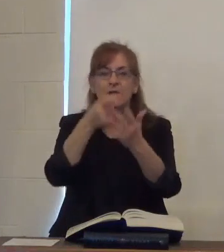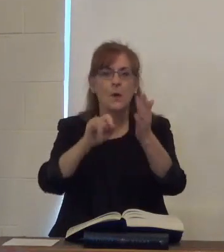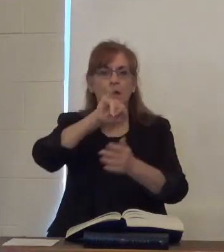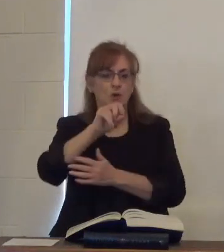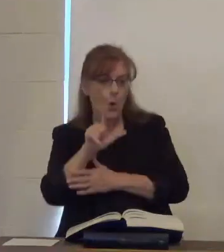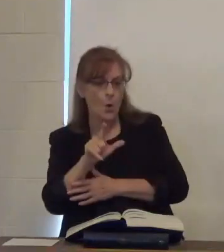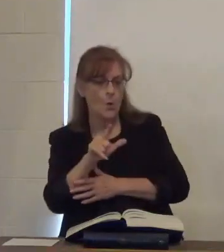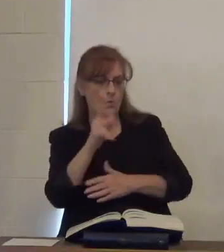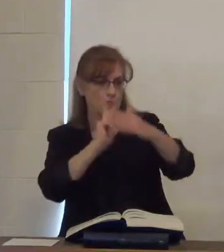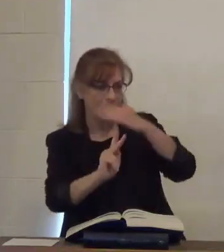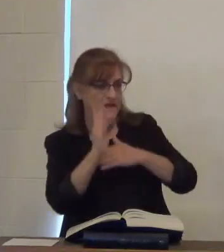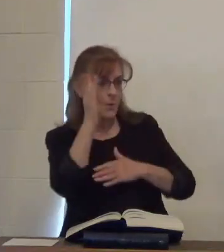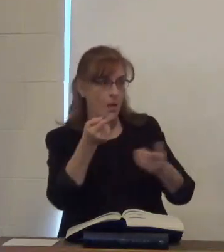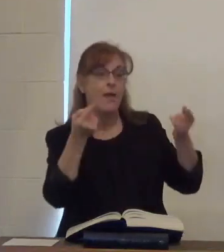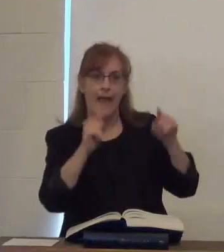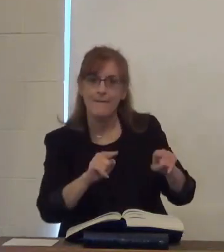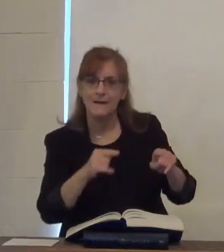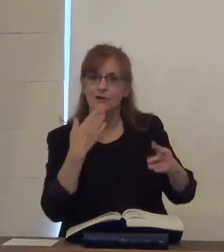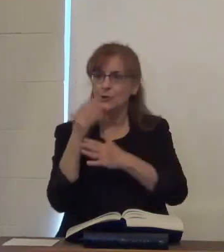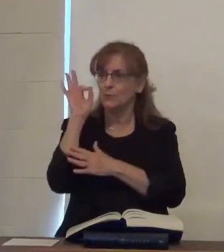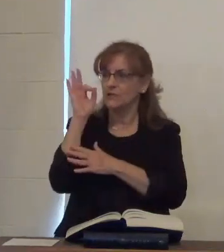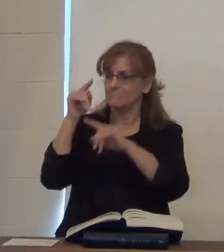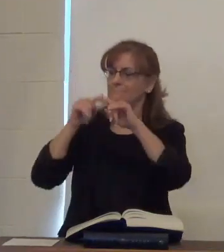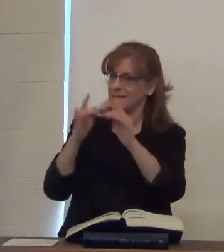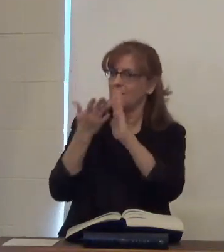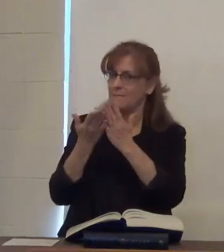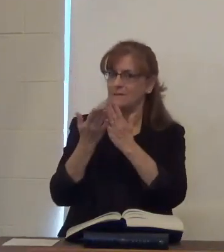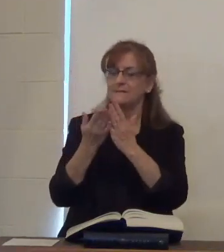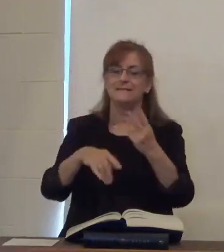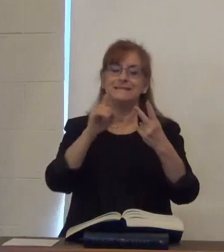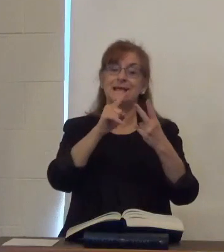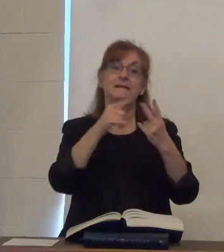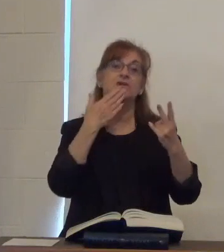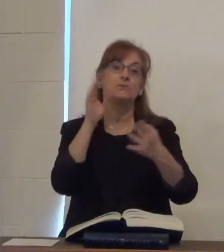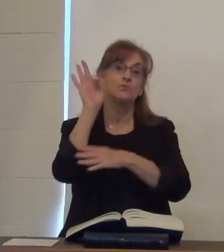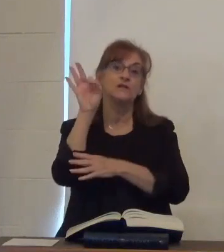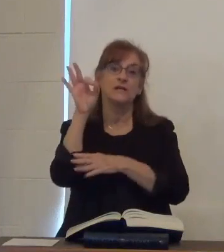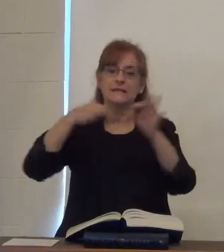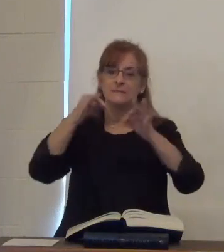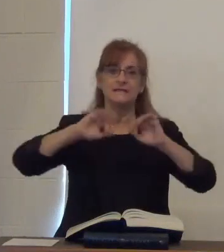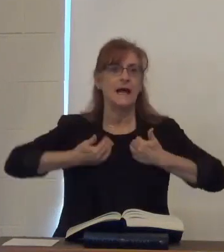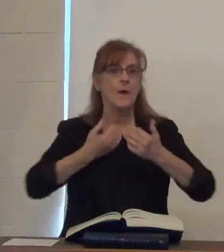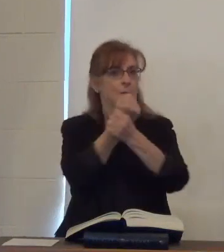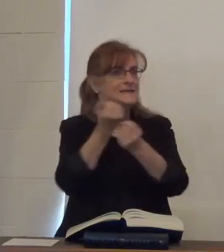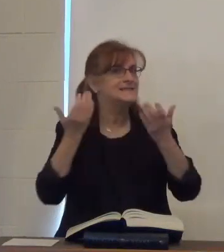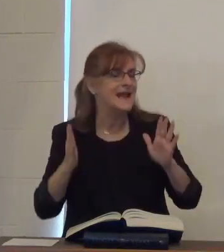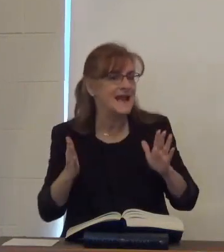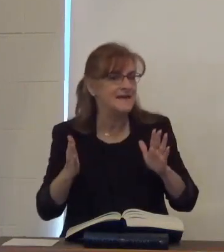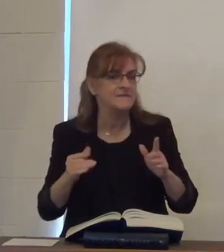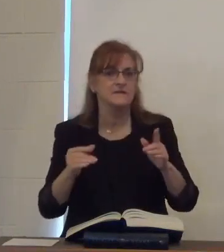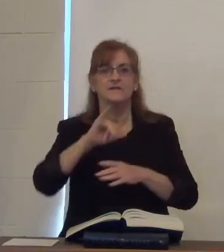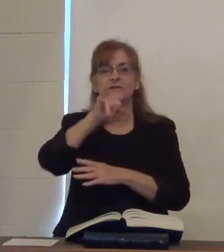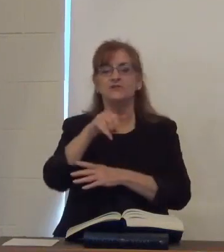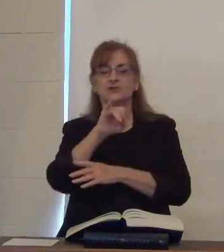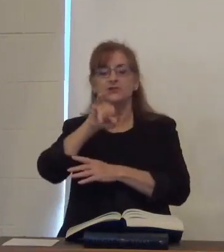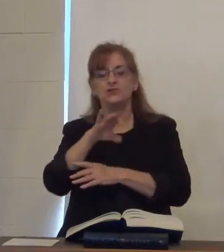said would happen. Good preaching is based on the Bible. Secondly, good preaching tells people how to be saved. The words of Joel